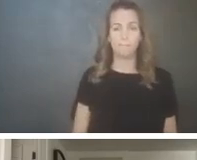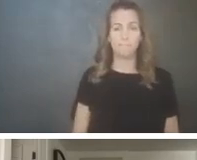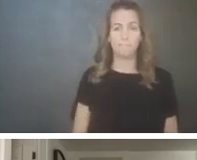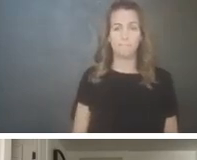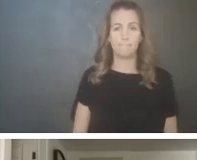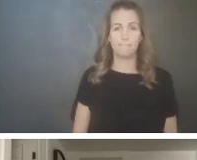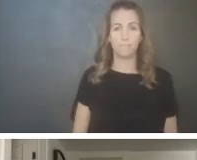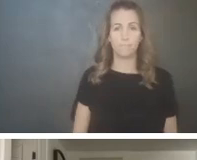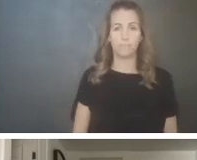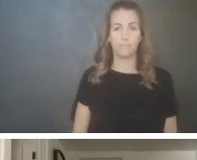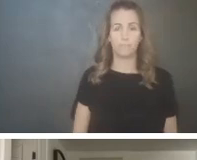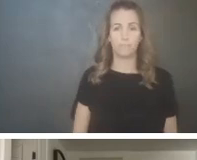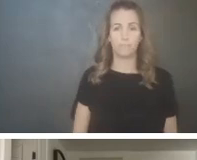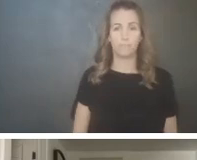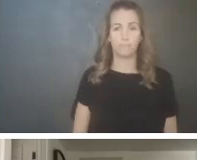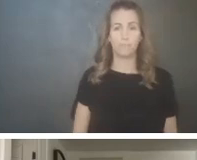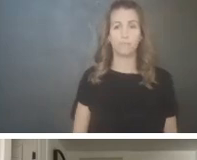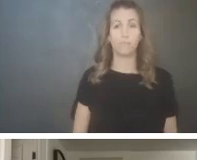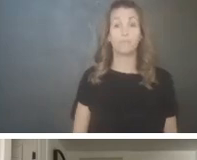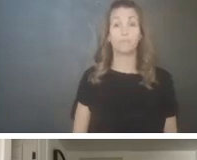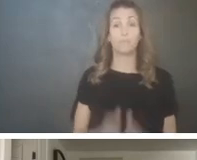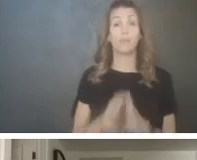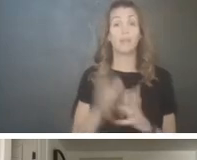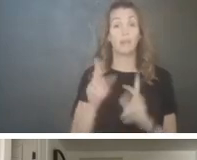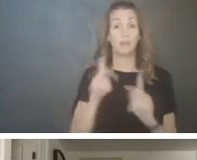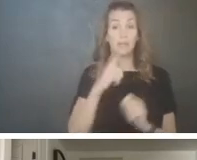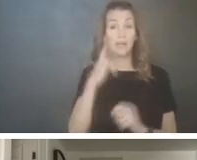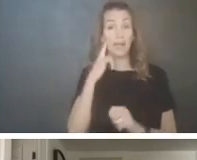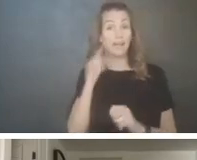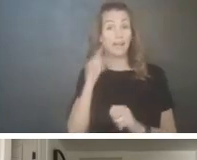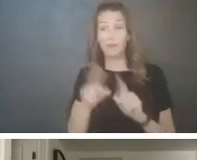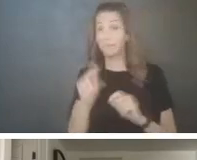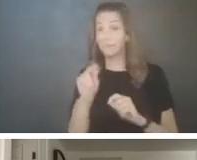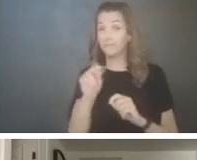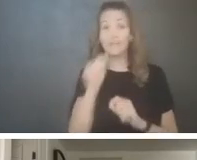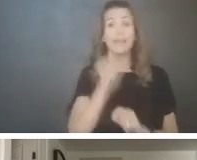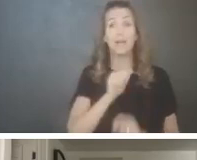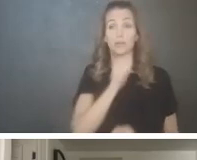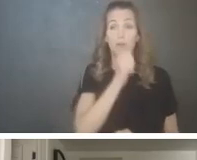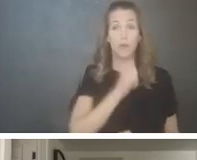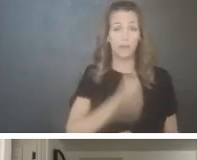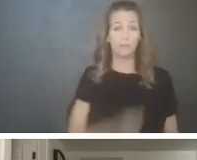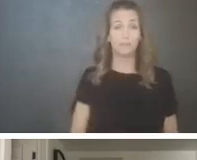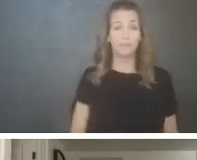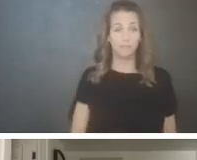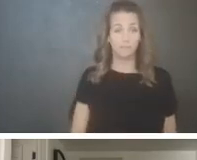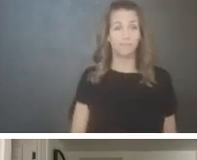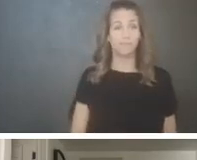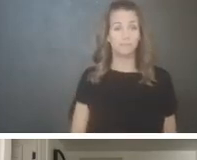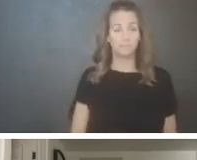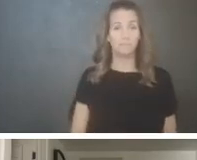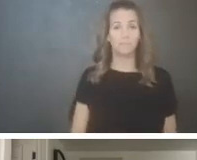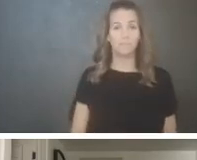So we had an overwhelming California, but the answer is actually Arizona. So if you're ever in Arizona.